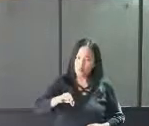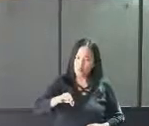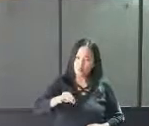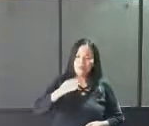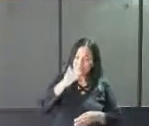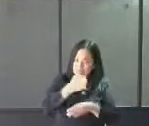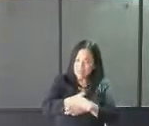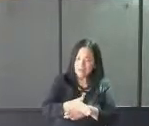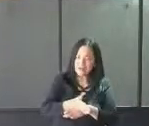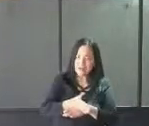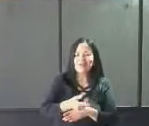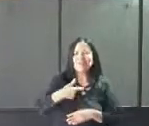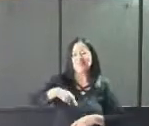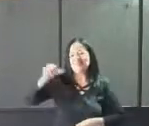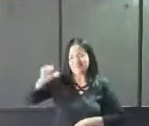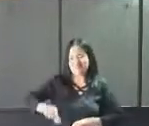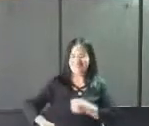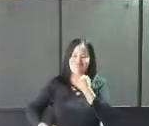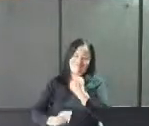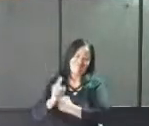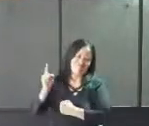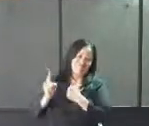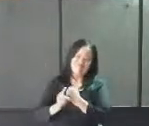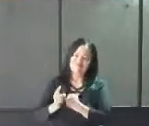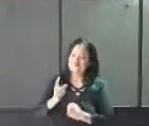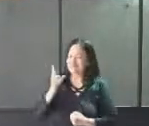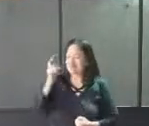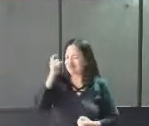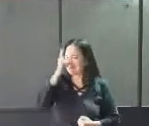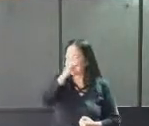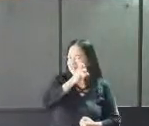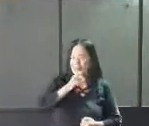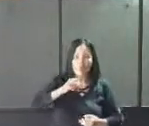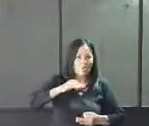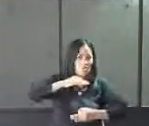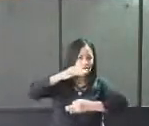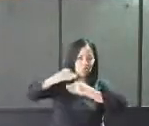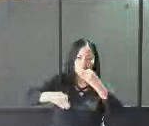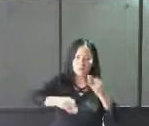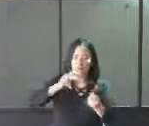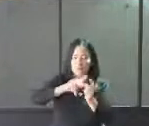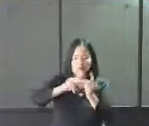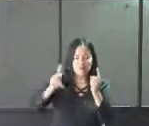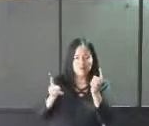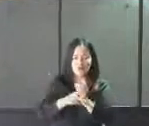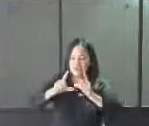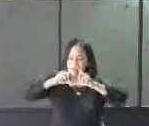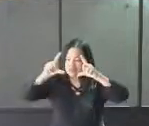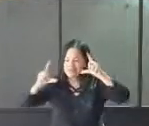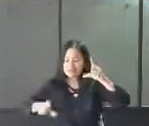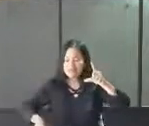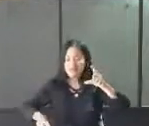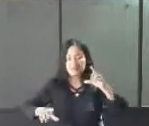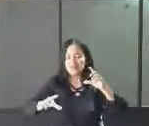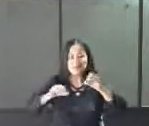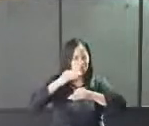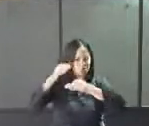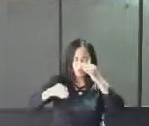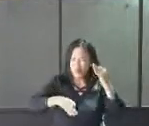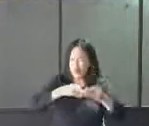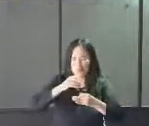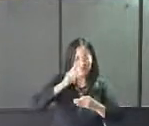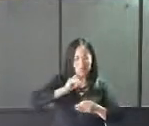women are showing us avenues to overcome this crisis. All countries have been affected by this, and